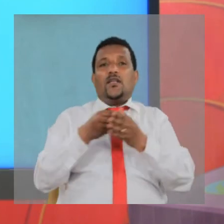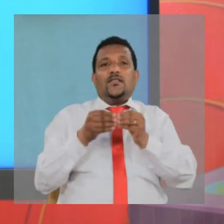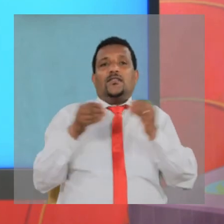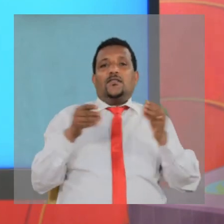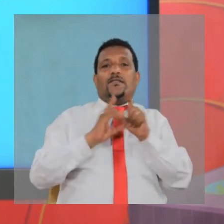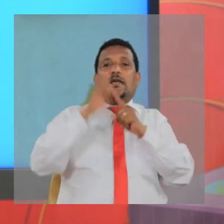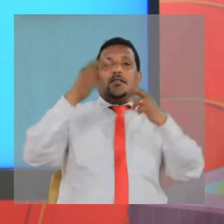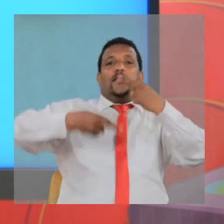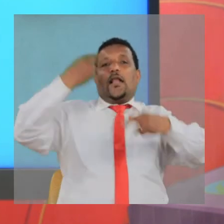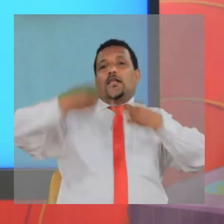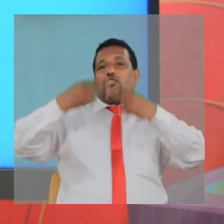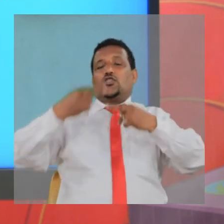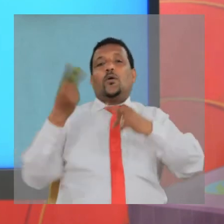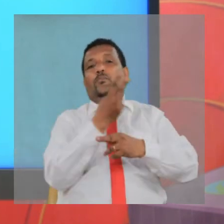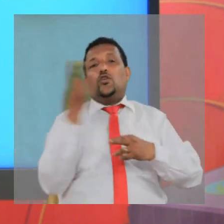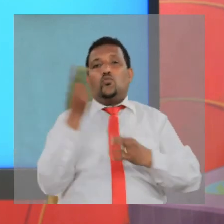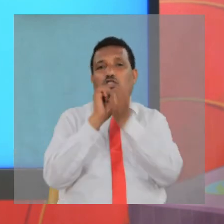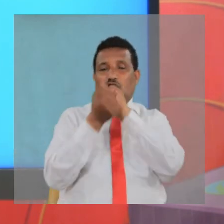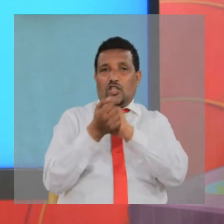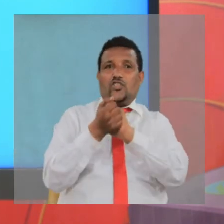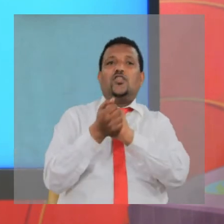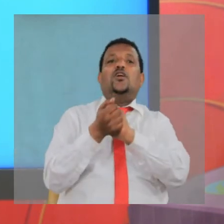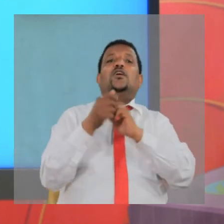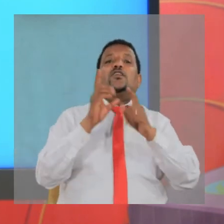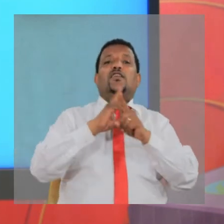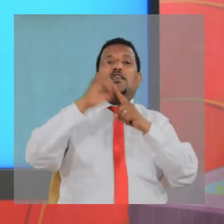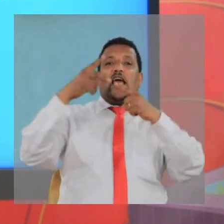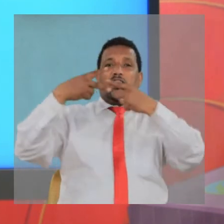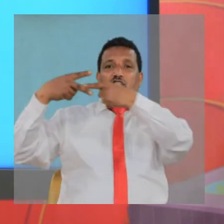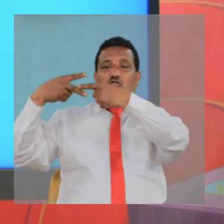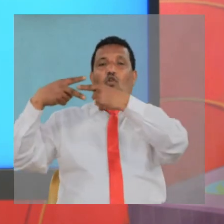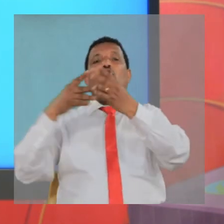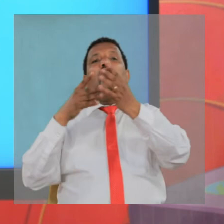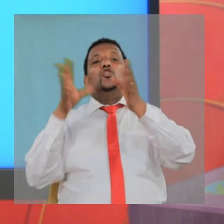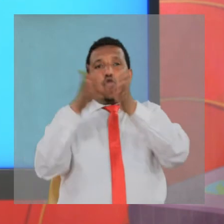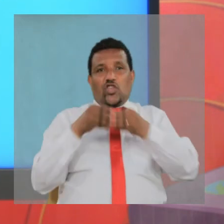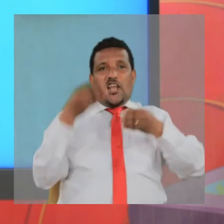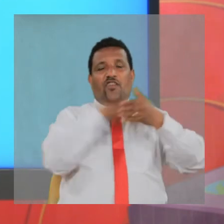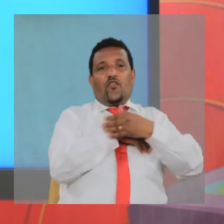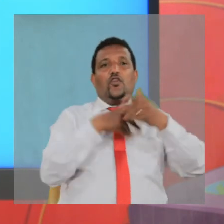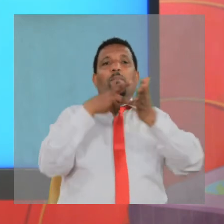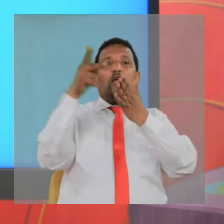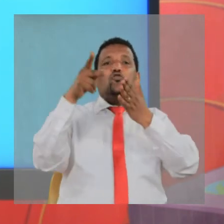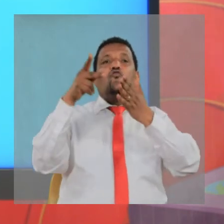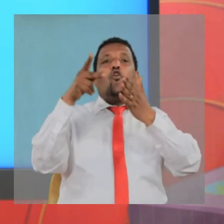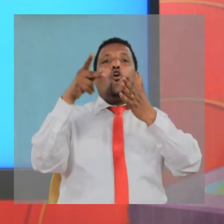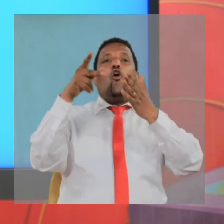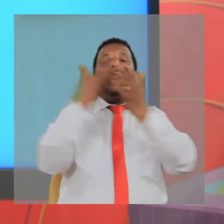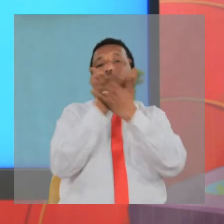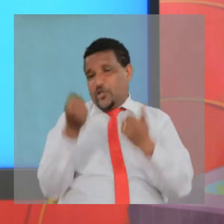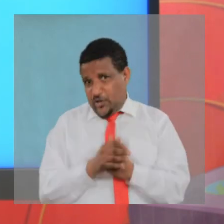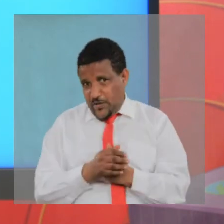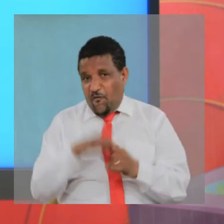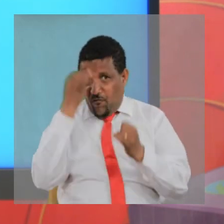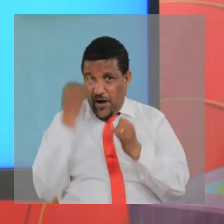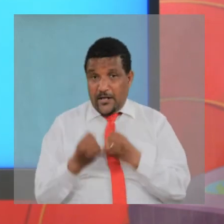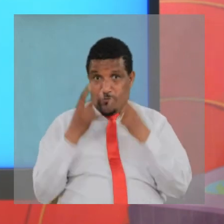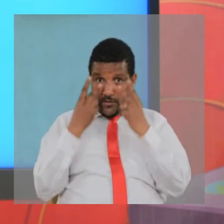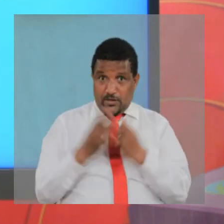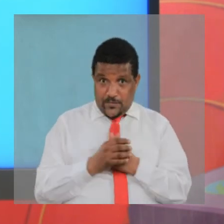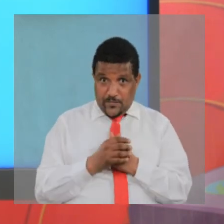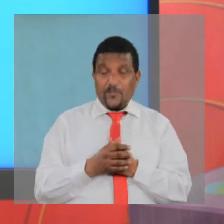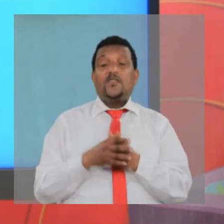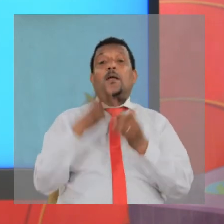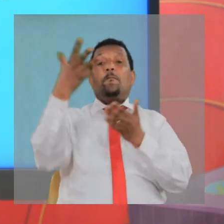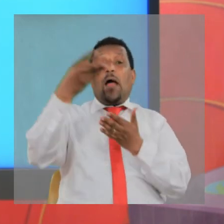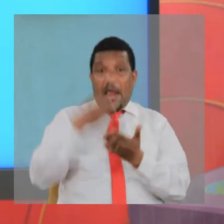direct relationship between the changes in the direction of total revenue and price of a commodity. Finally, let's see when the buyer